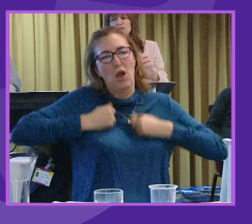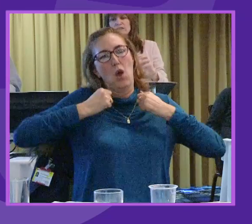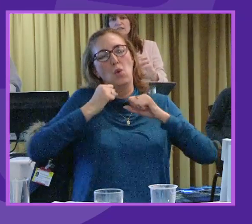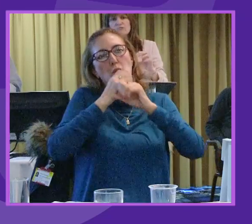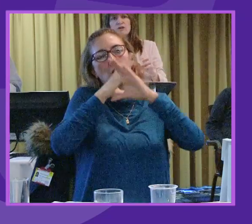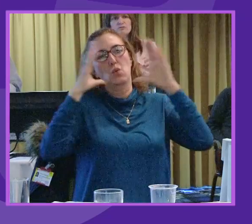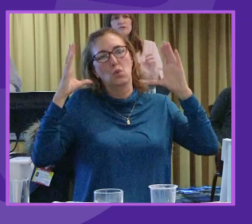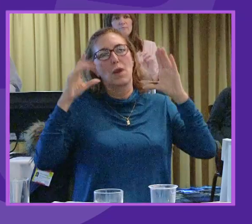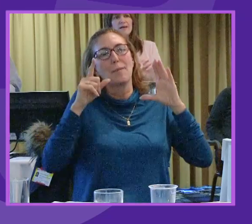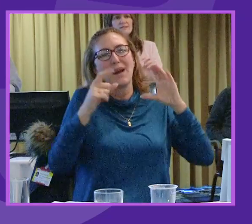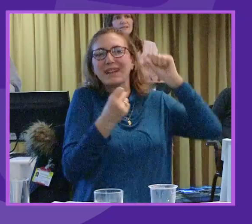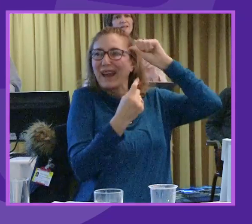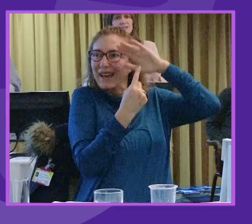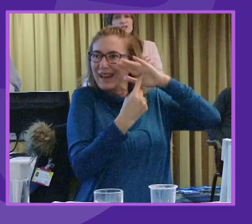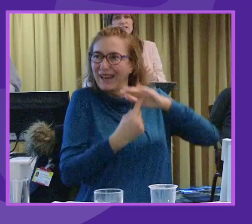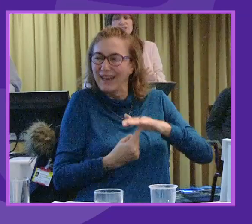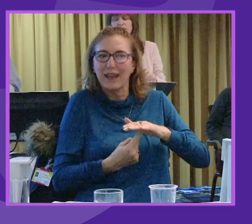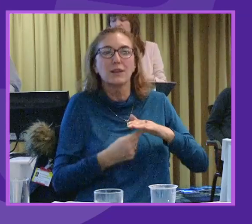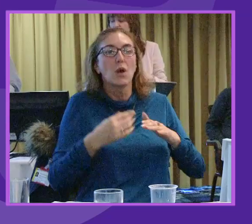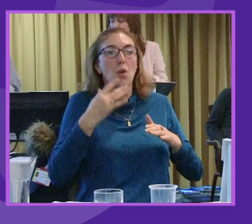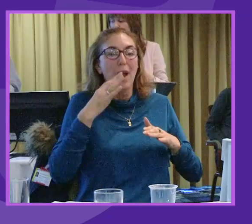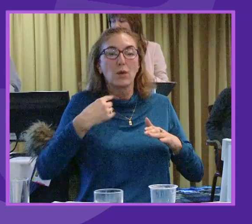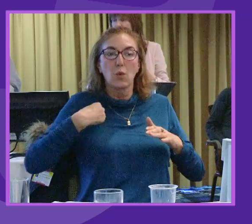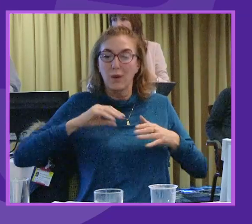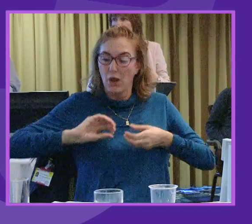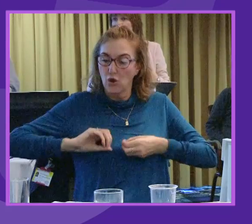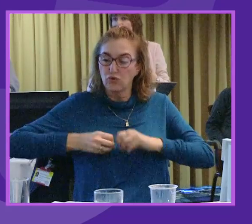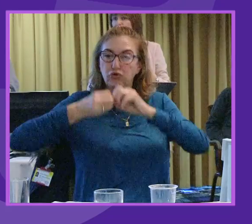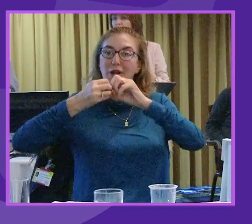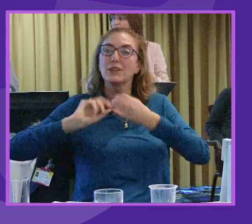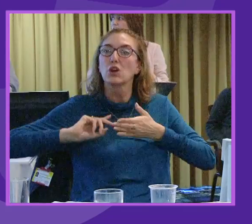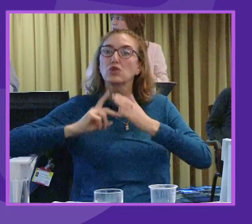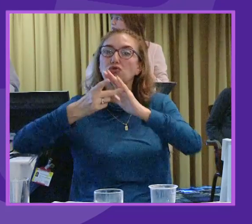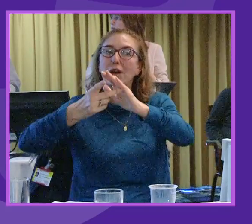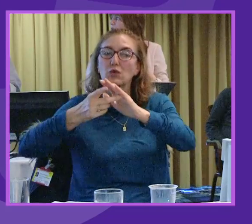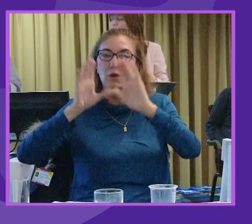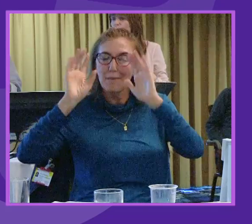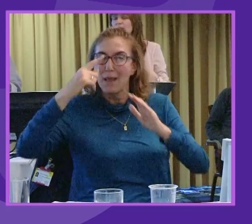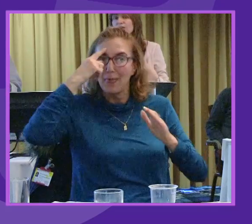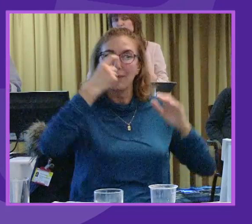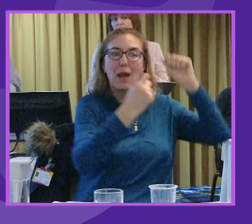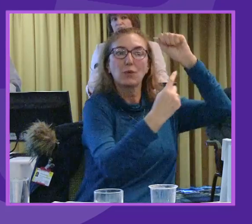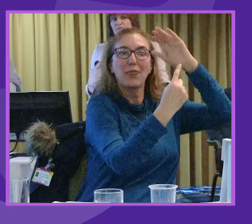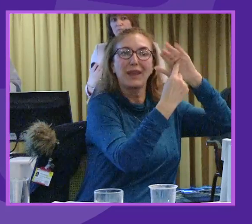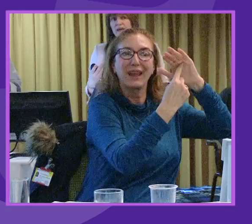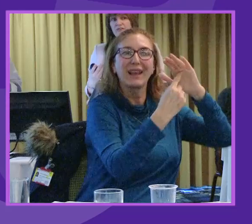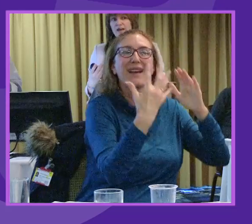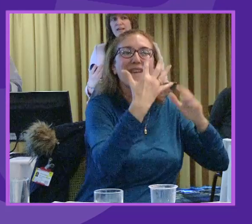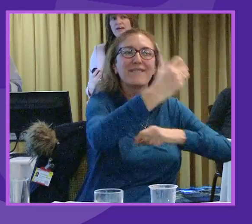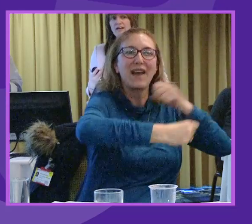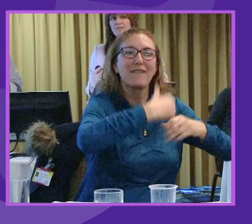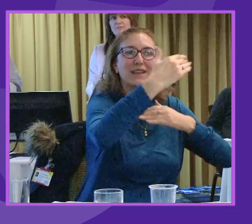in practice, and it's key to make sure that these roles are embedded in that strategy. So Mersey Care's strategy